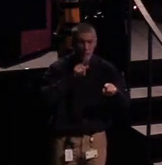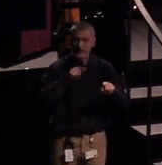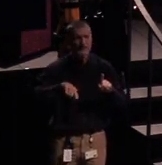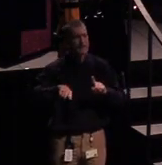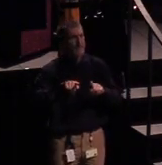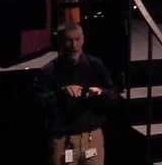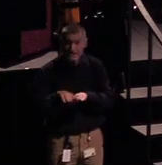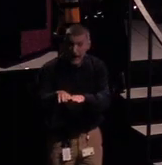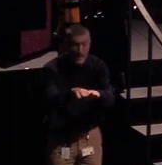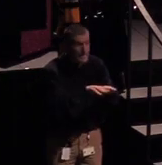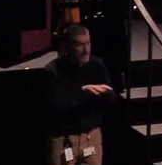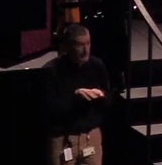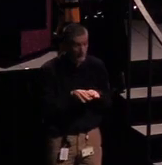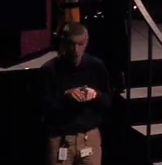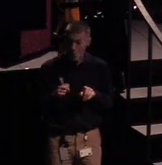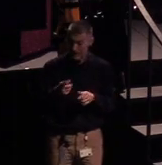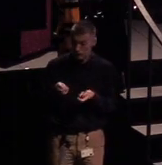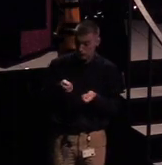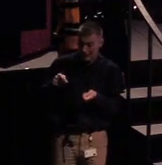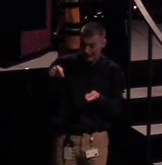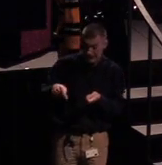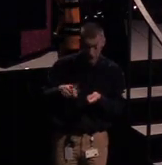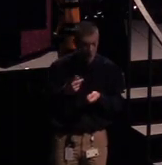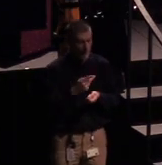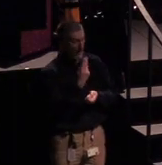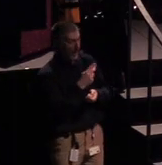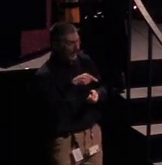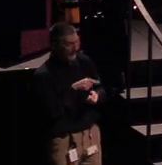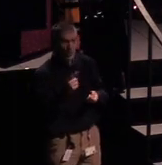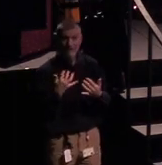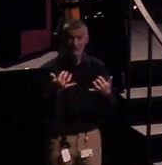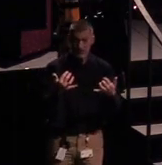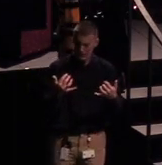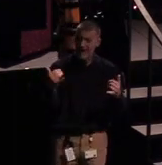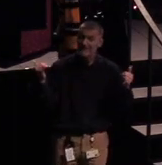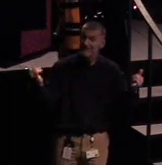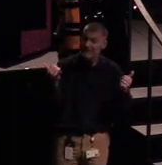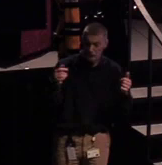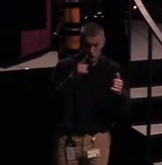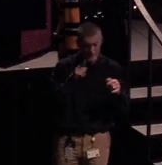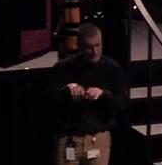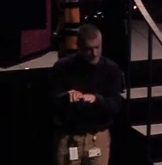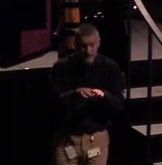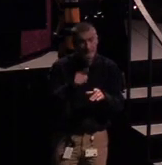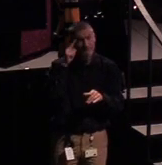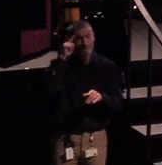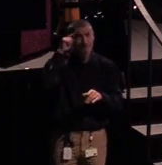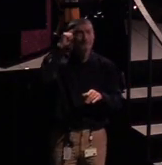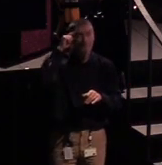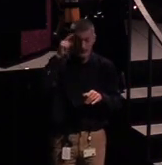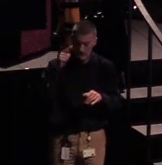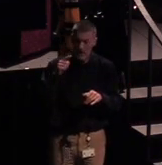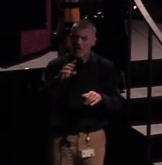of our or all of the people running our sectors because it's about programming biscuit festivals that focus particular perspectives are